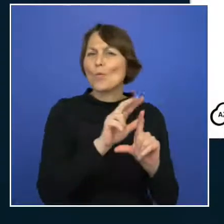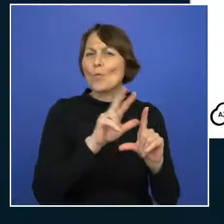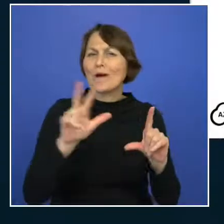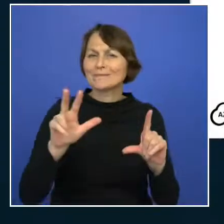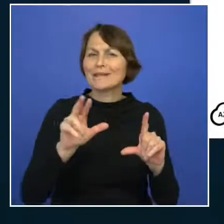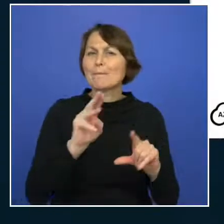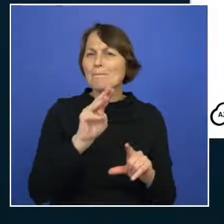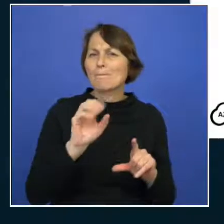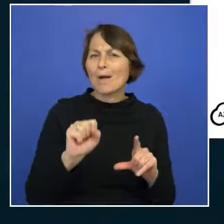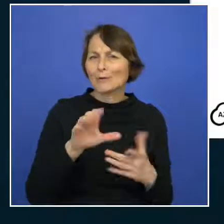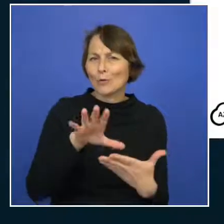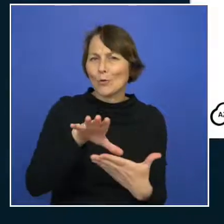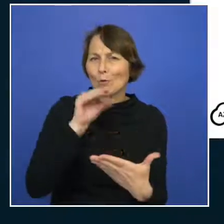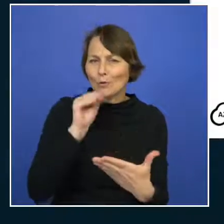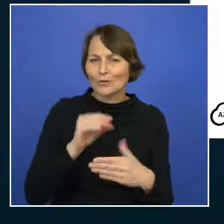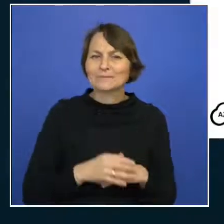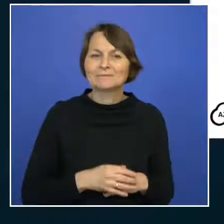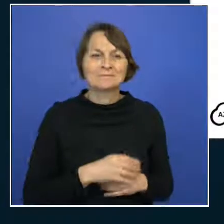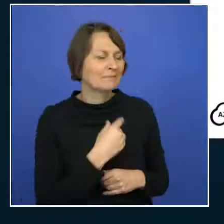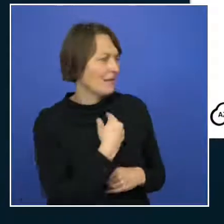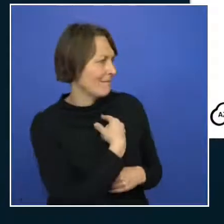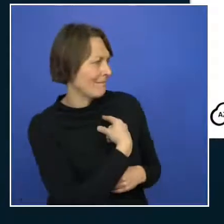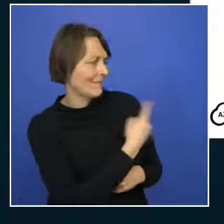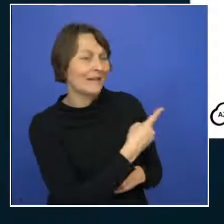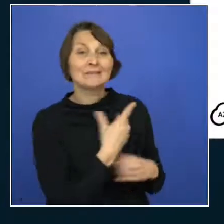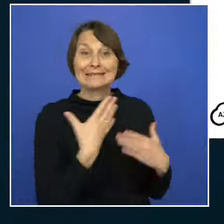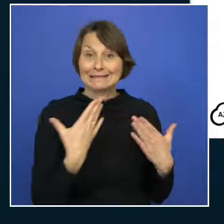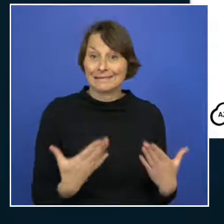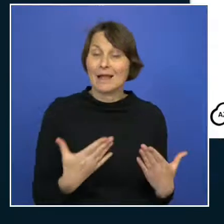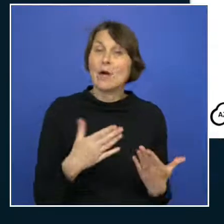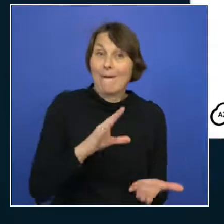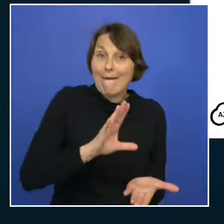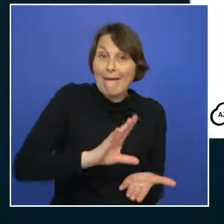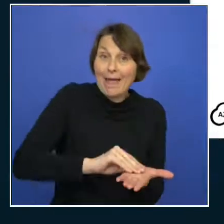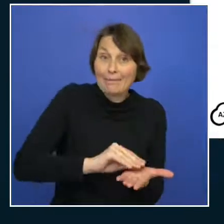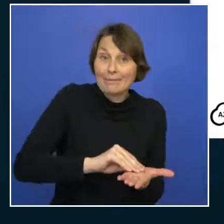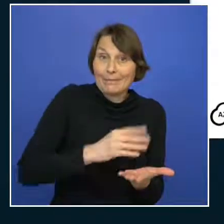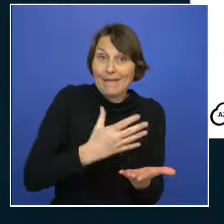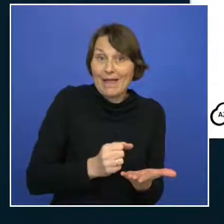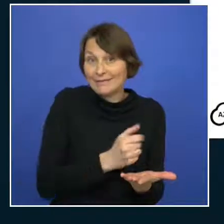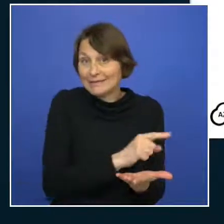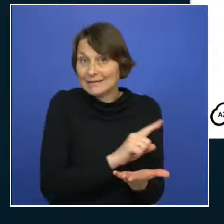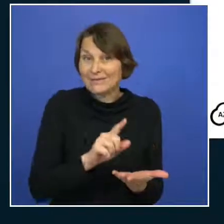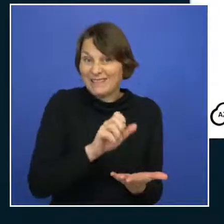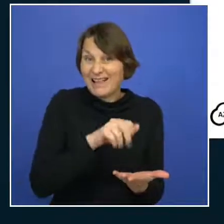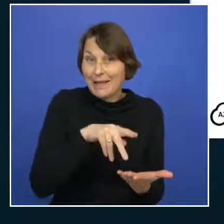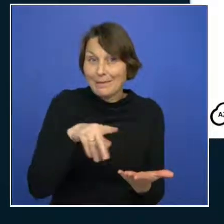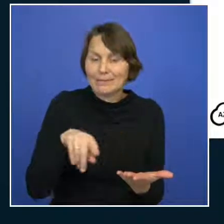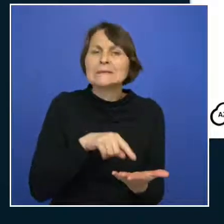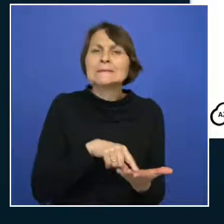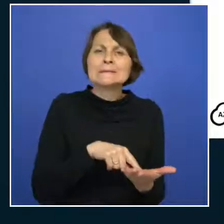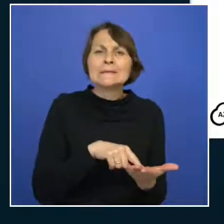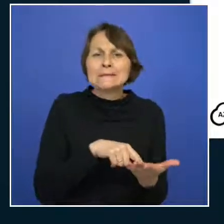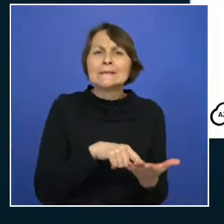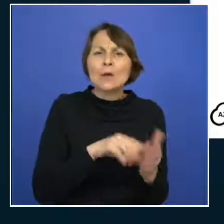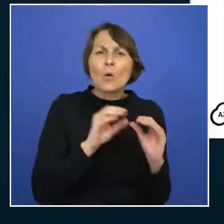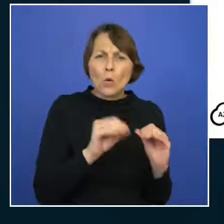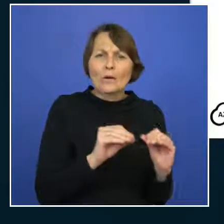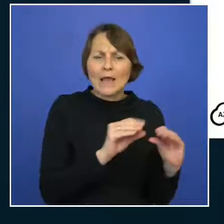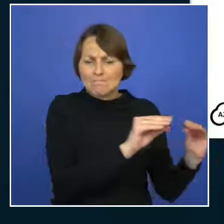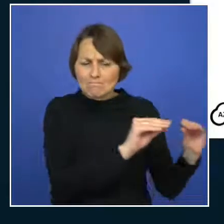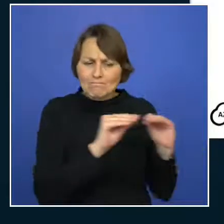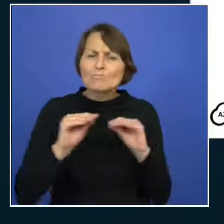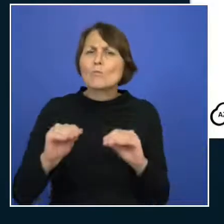and shift documentation for existing apps. For example, if you move it to Azure as an infrastructure as a